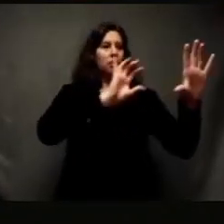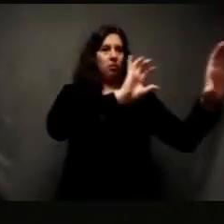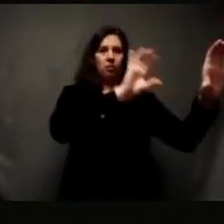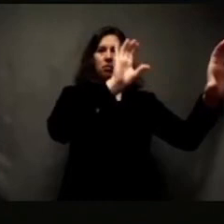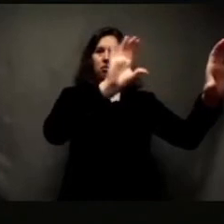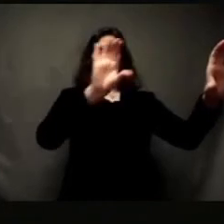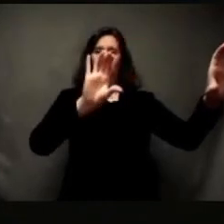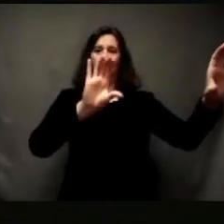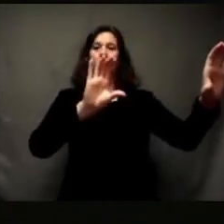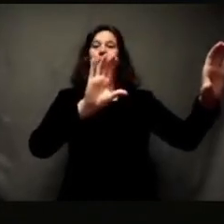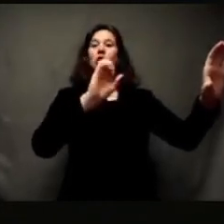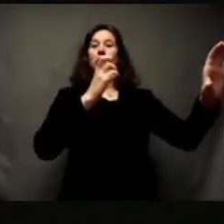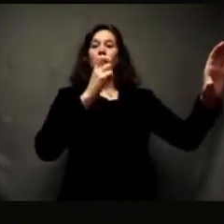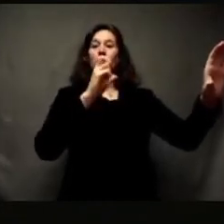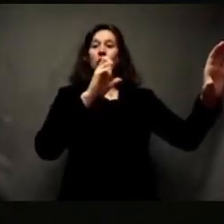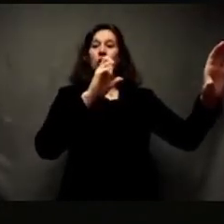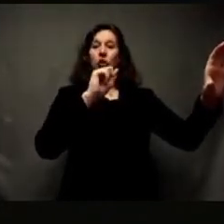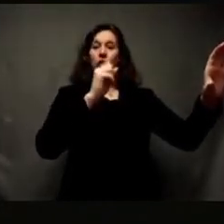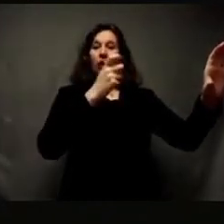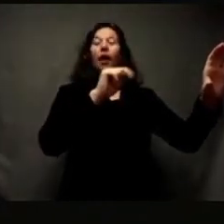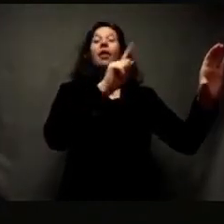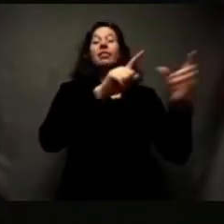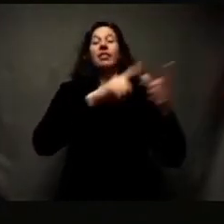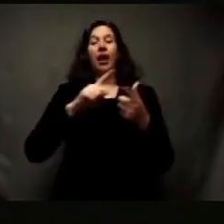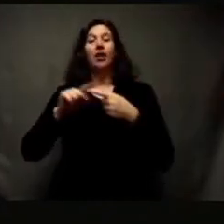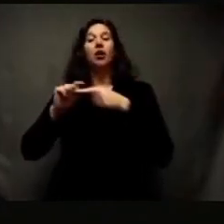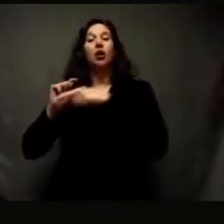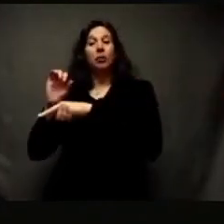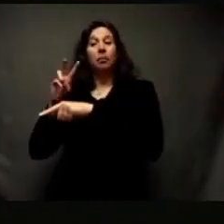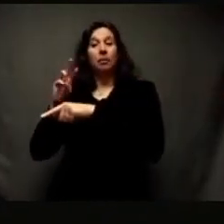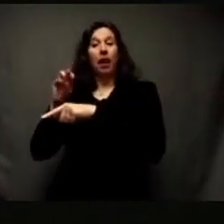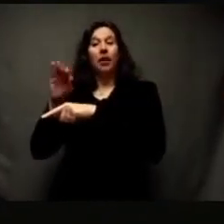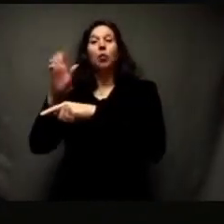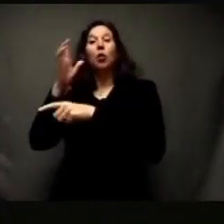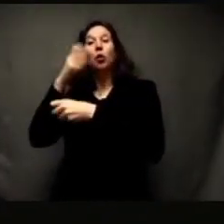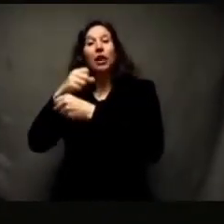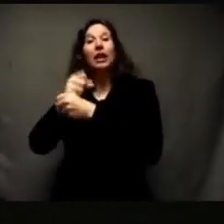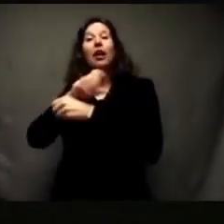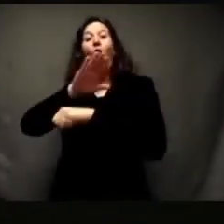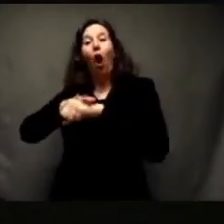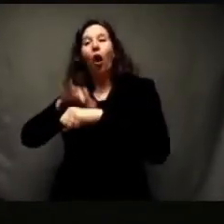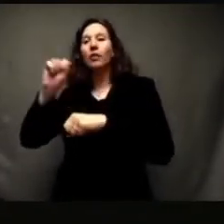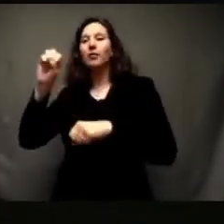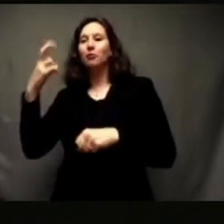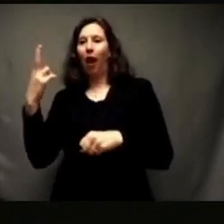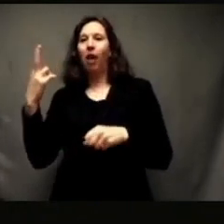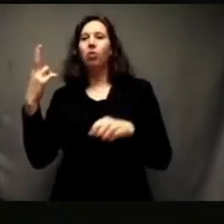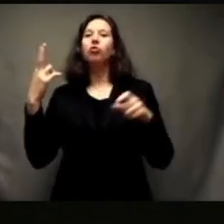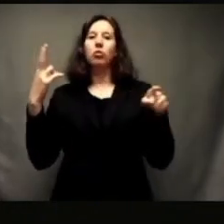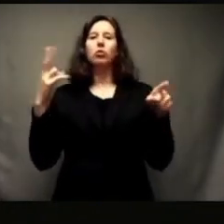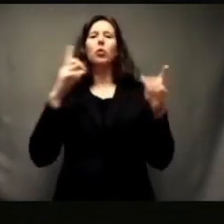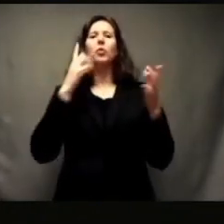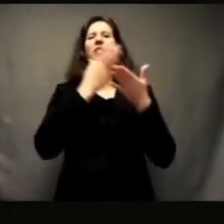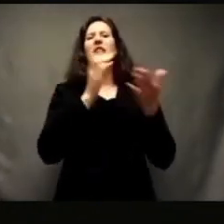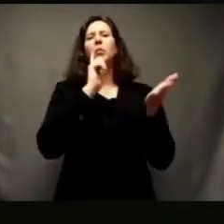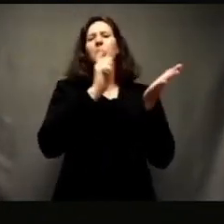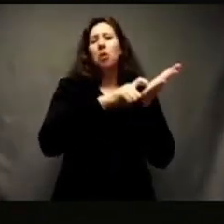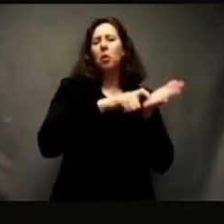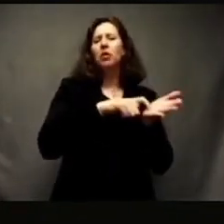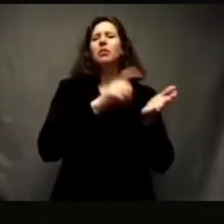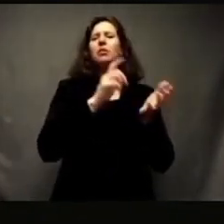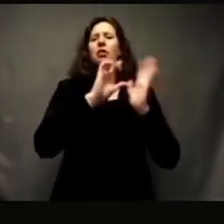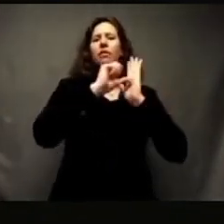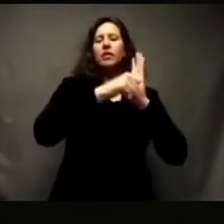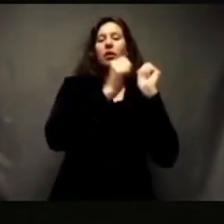get to see Maddie create it in front of us. And we'll sort of talk through the different things that we notice and things to emphasize with